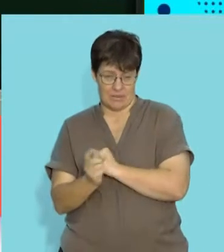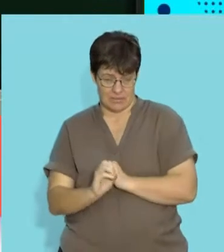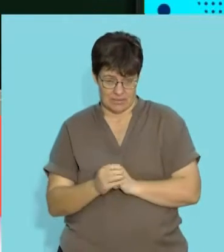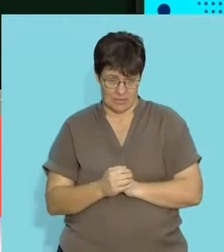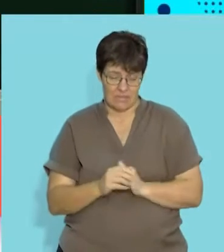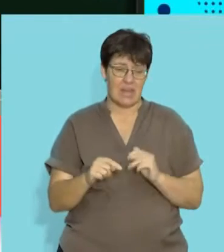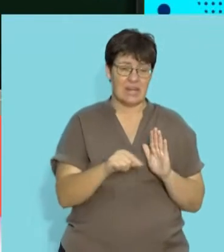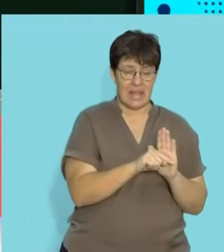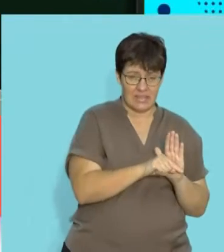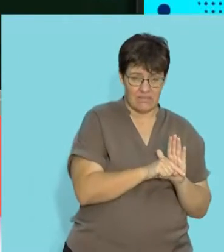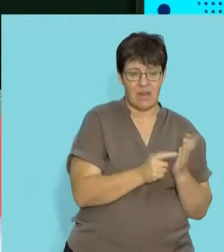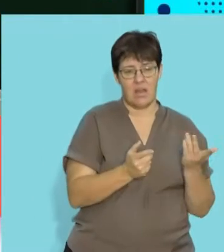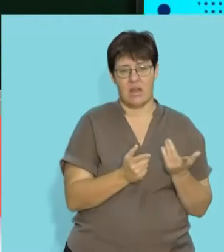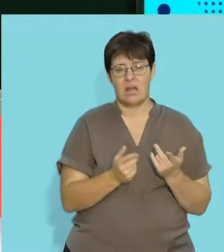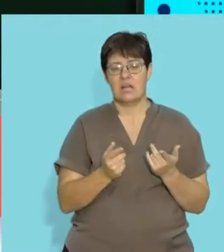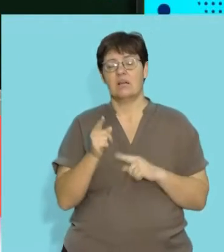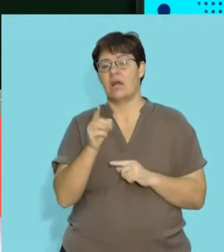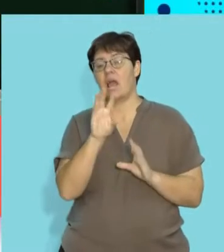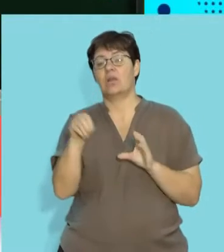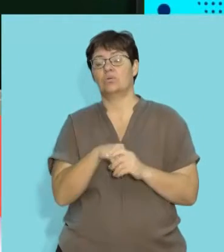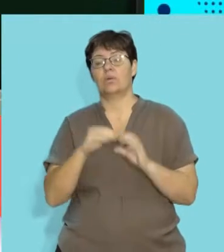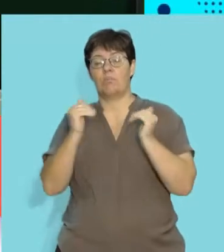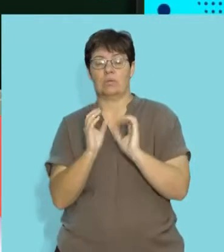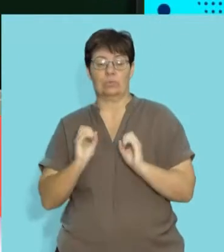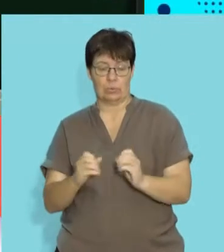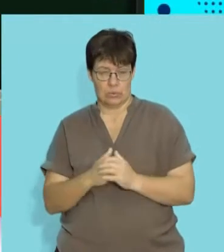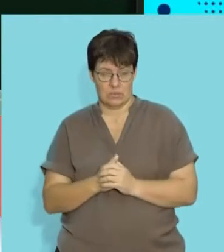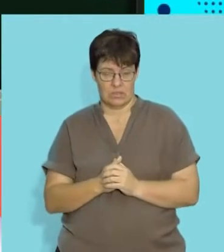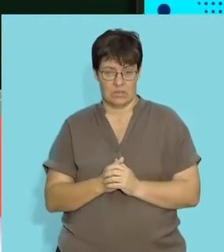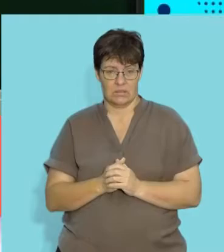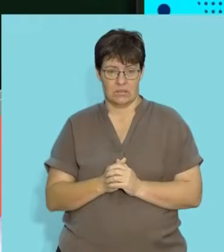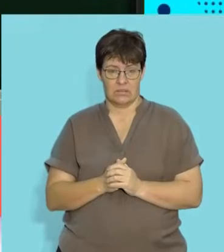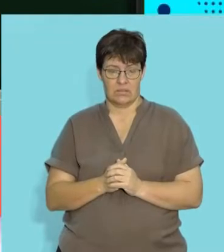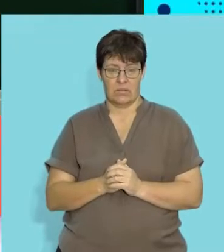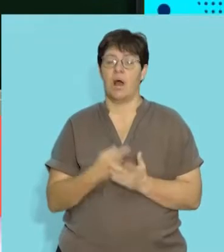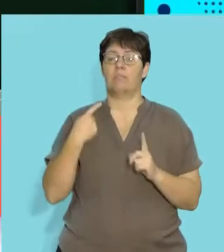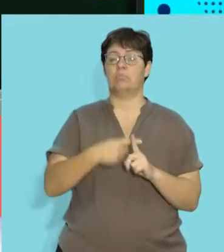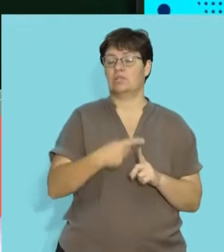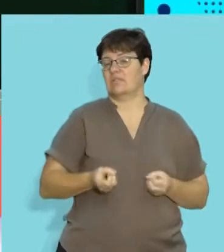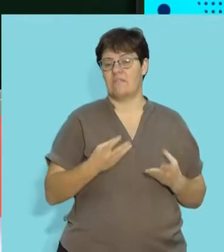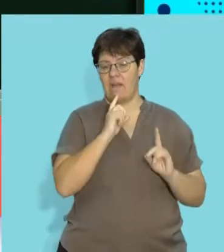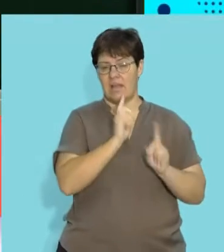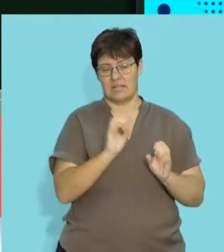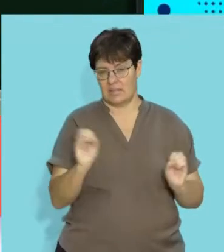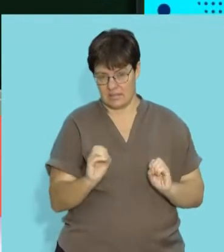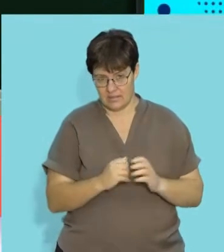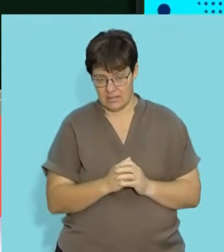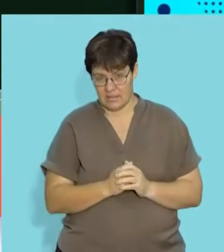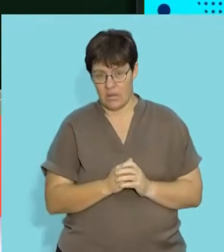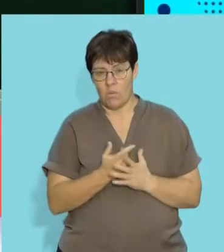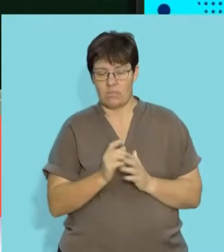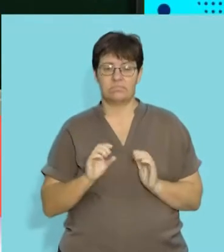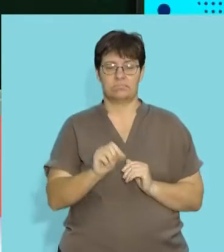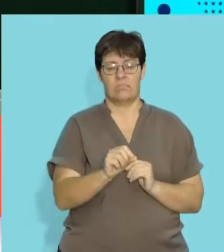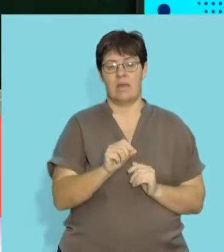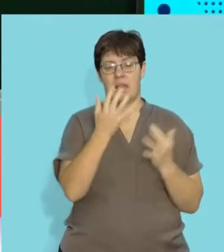mistakes that we make, where if it's a negative and then someone does not include brackets, it won't give you a positive answer